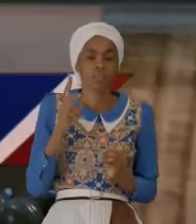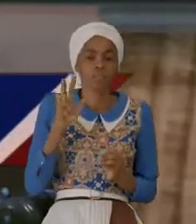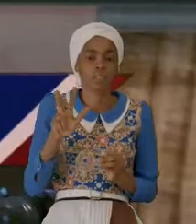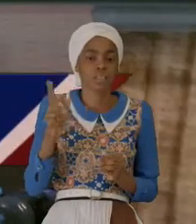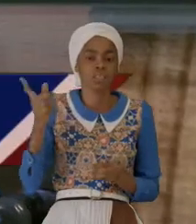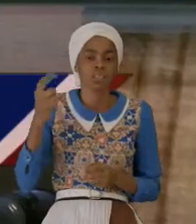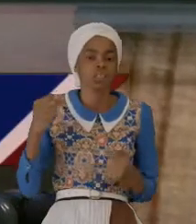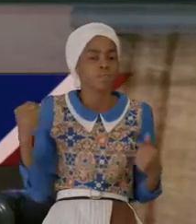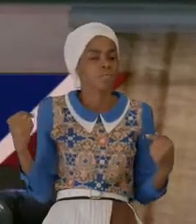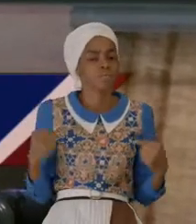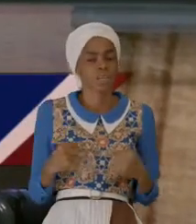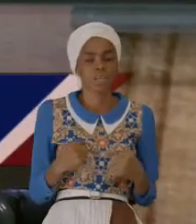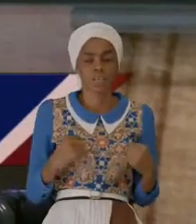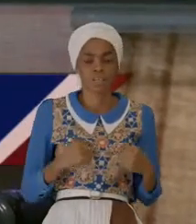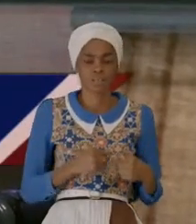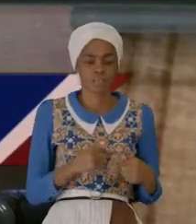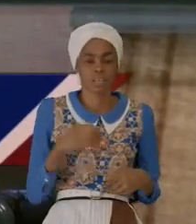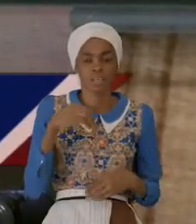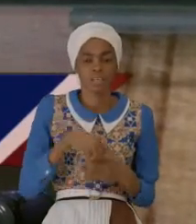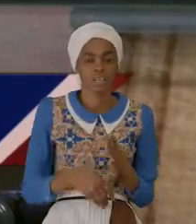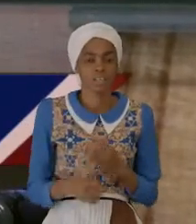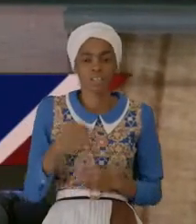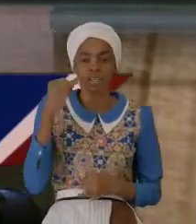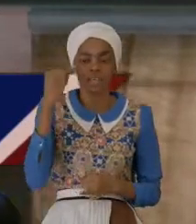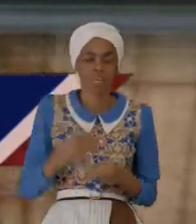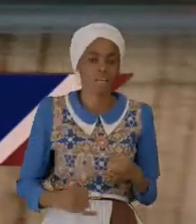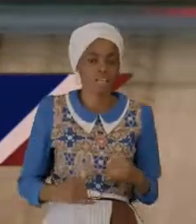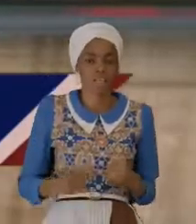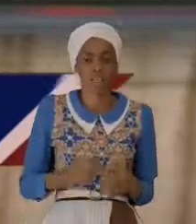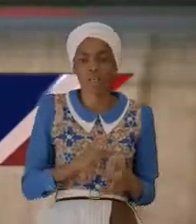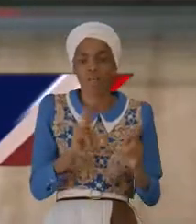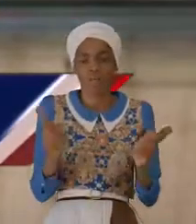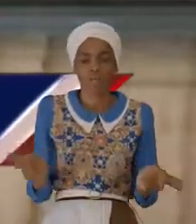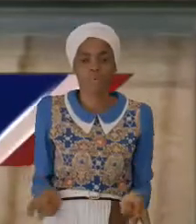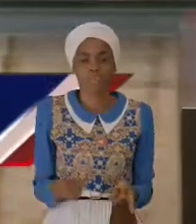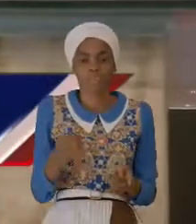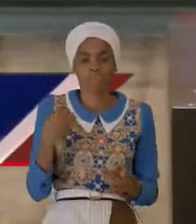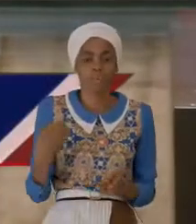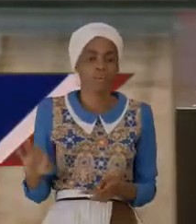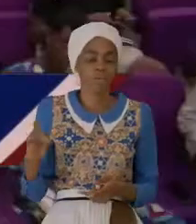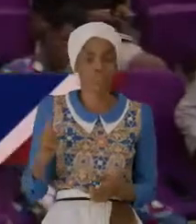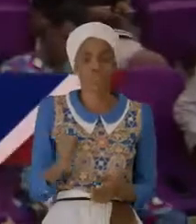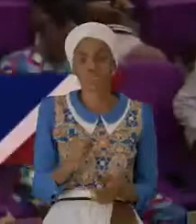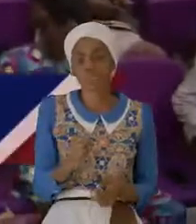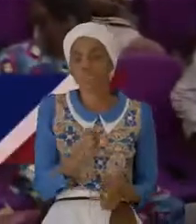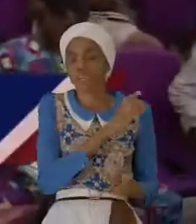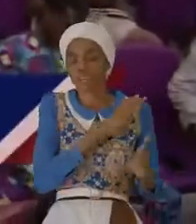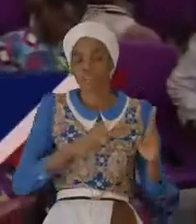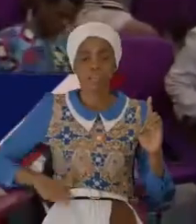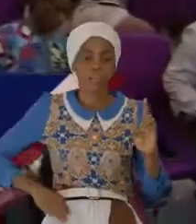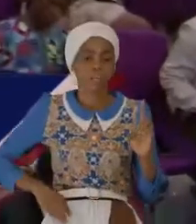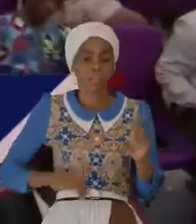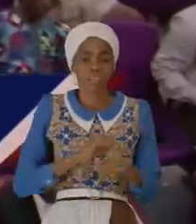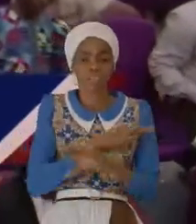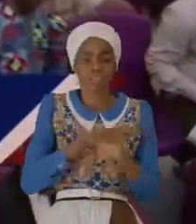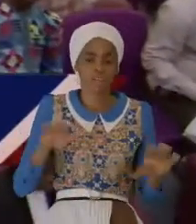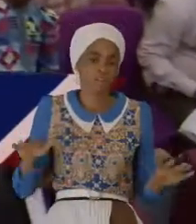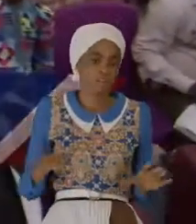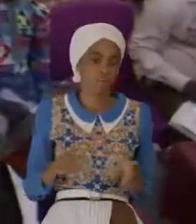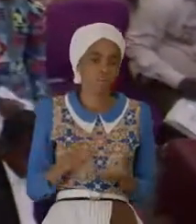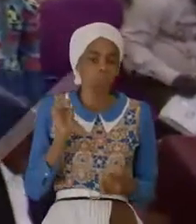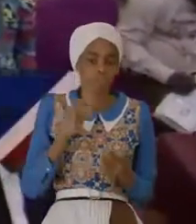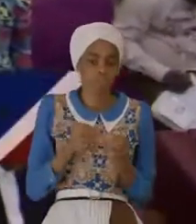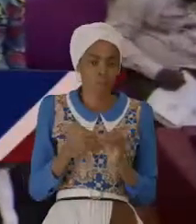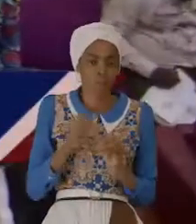final place of the Christ Place let's look at number one number one we're looking